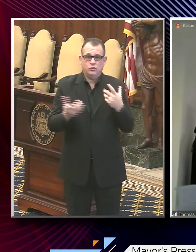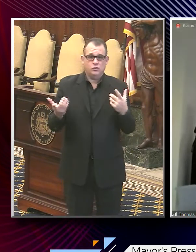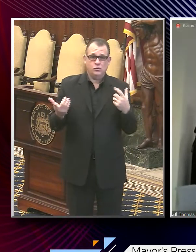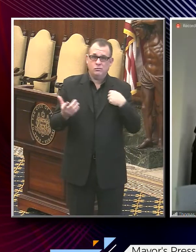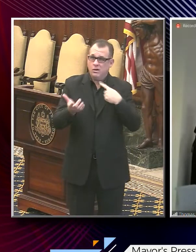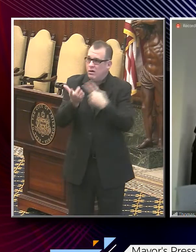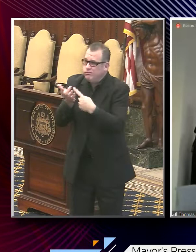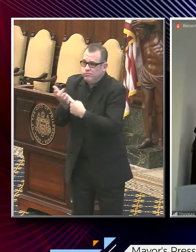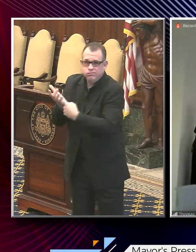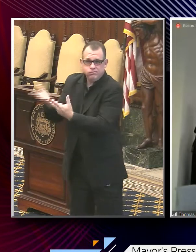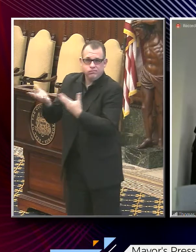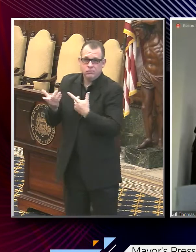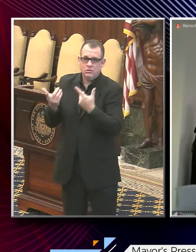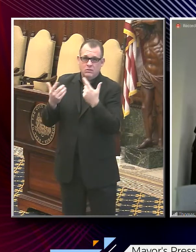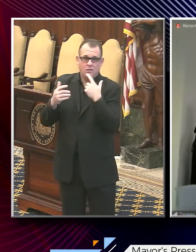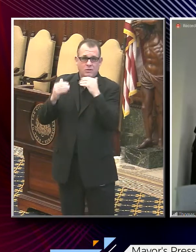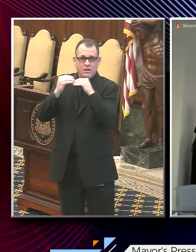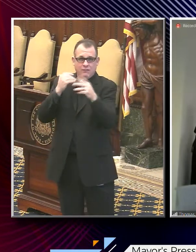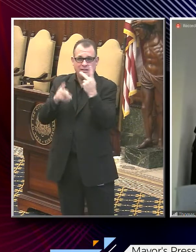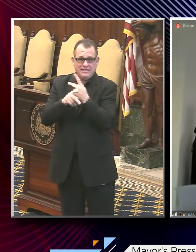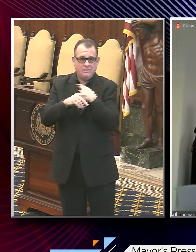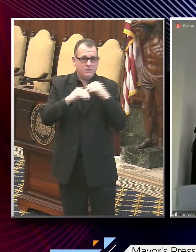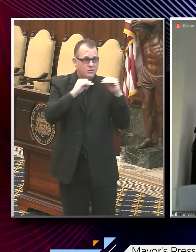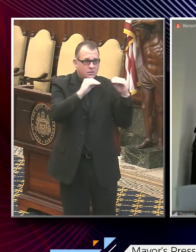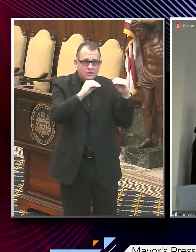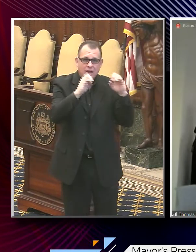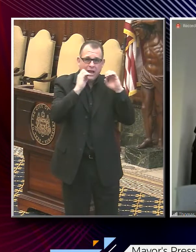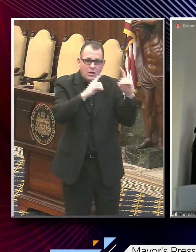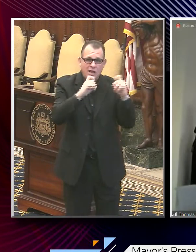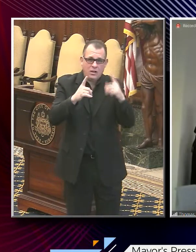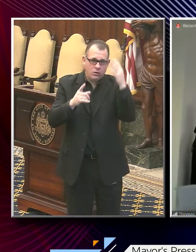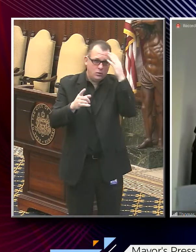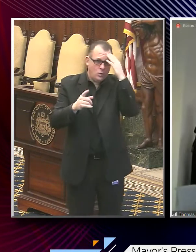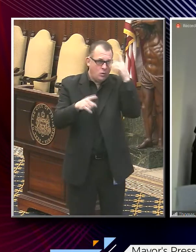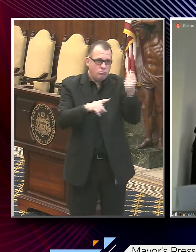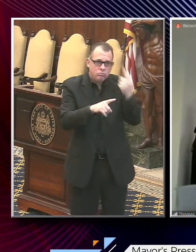We're going to continue to work at our level to see what we can do to make sure